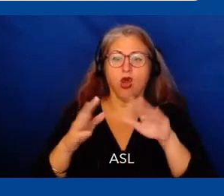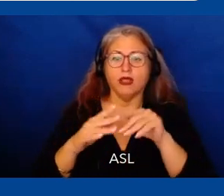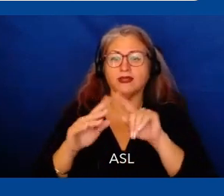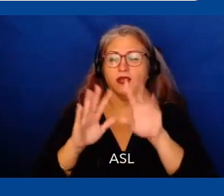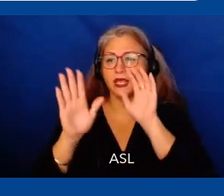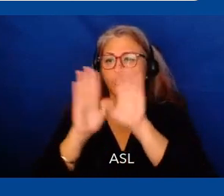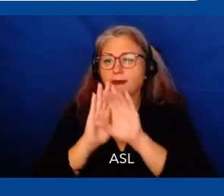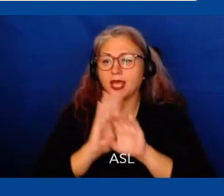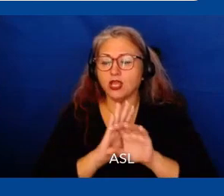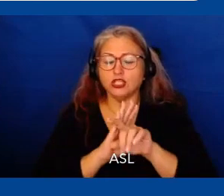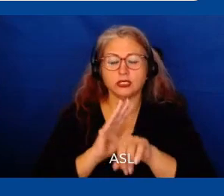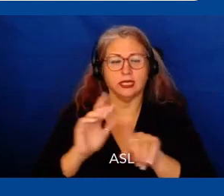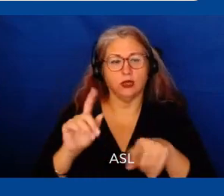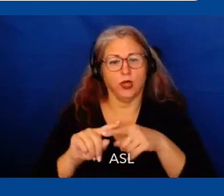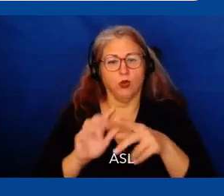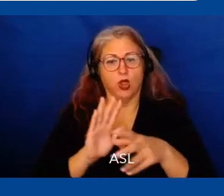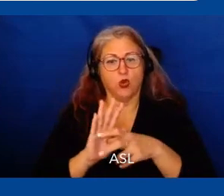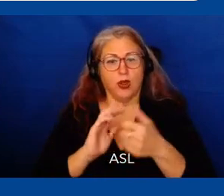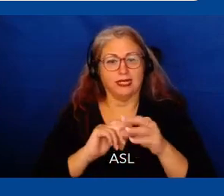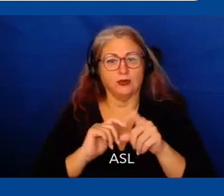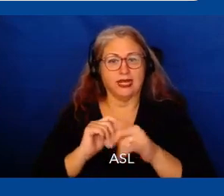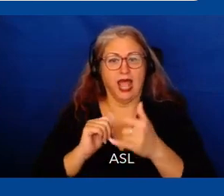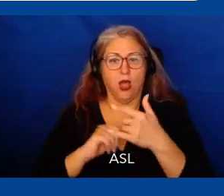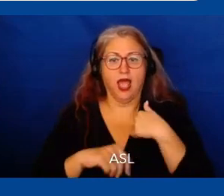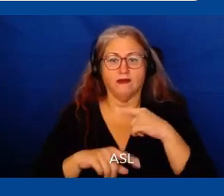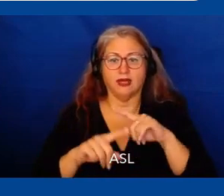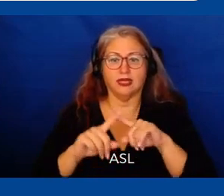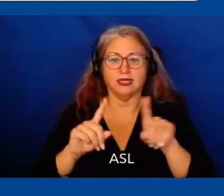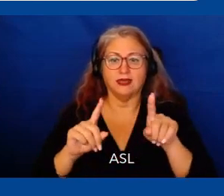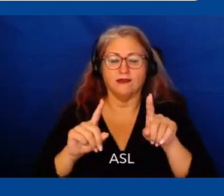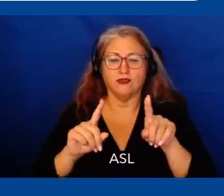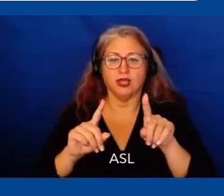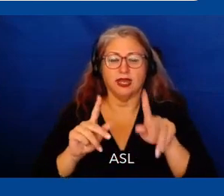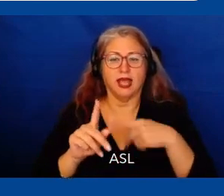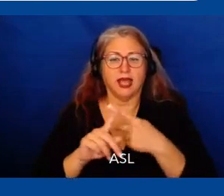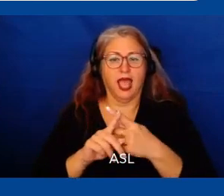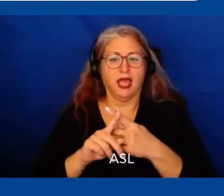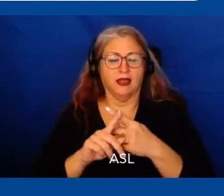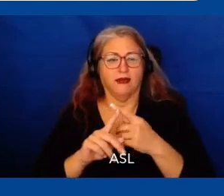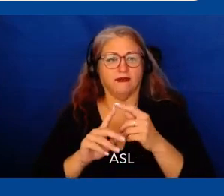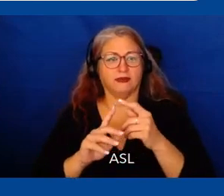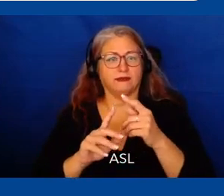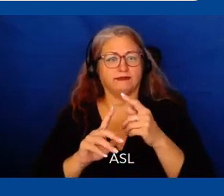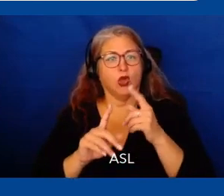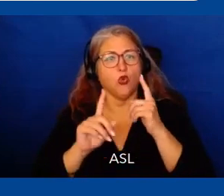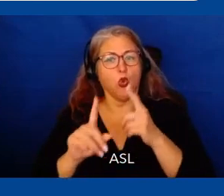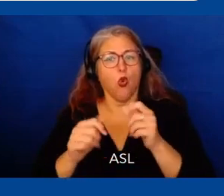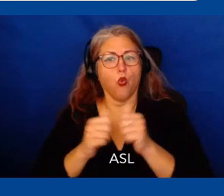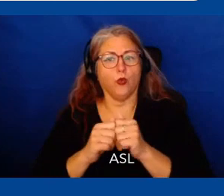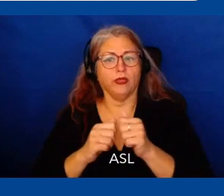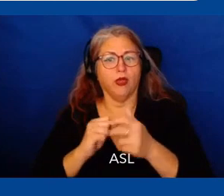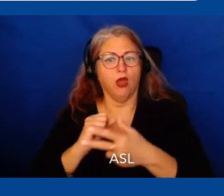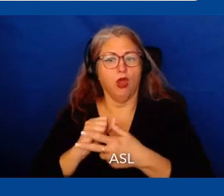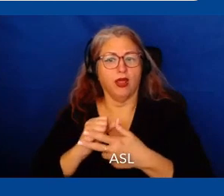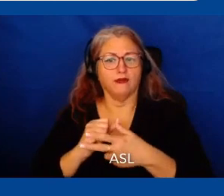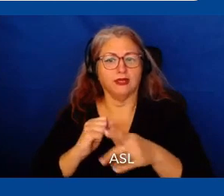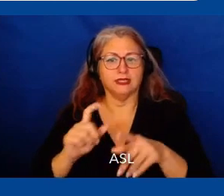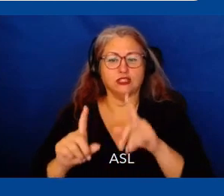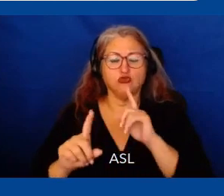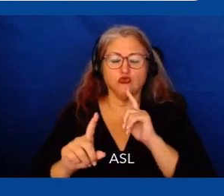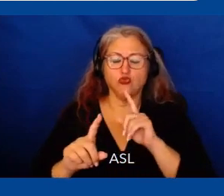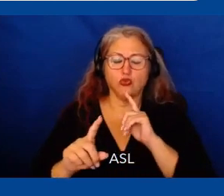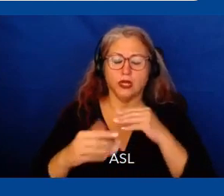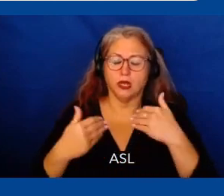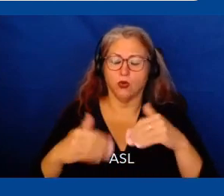in 1961, like have a different also agenda on the archive. So I think it's really